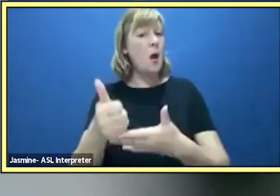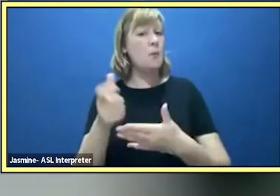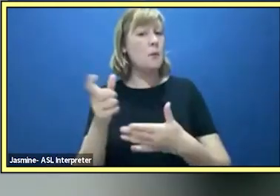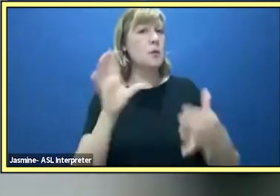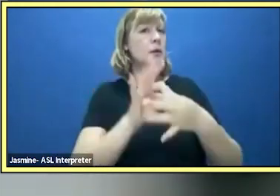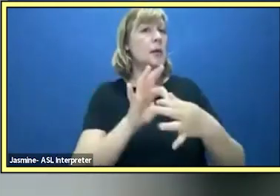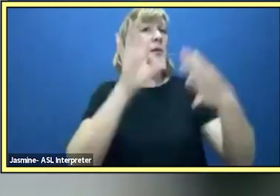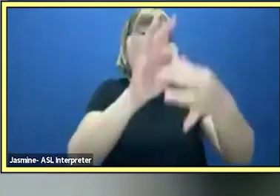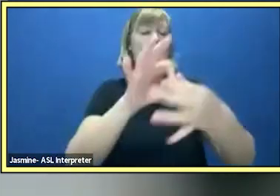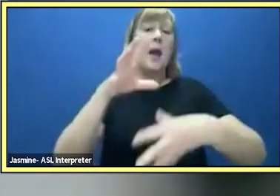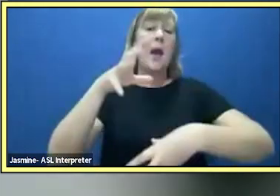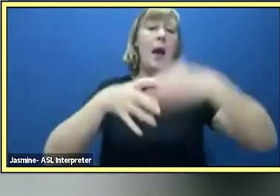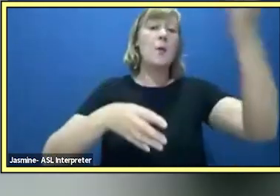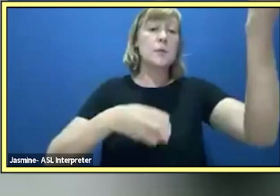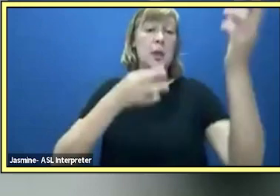well.